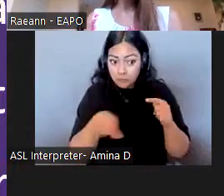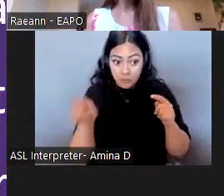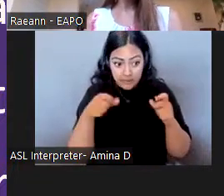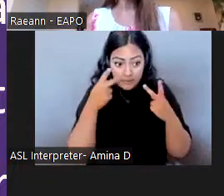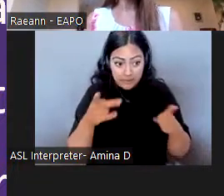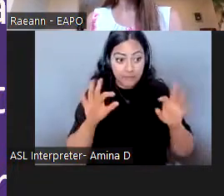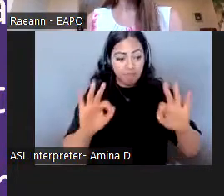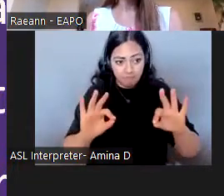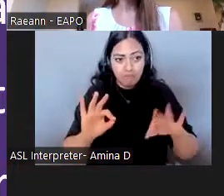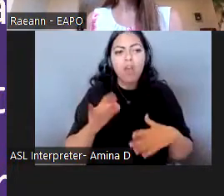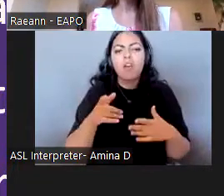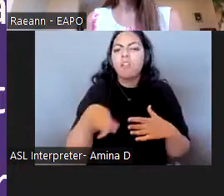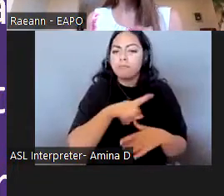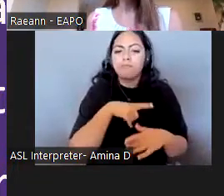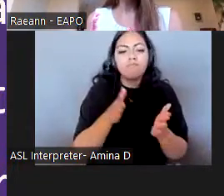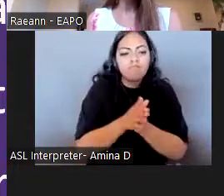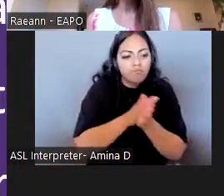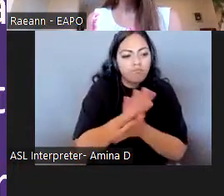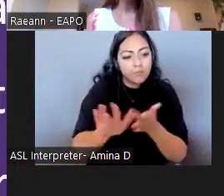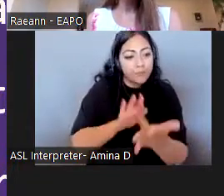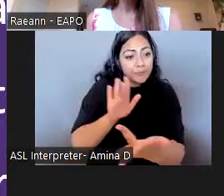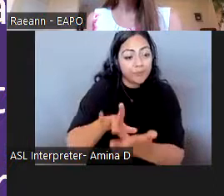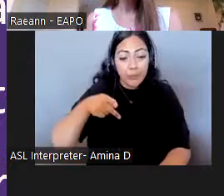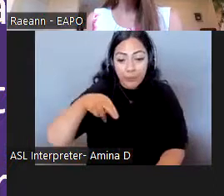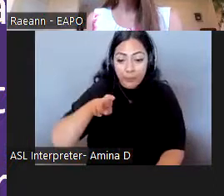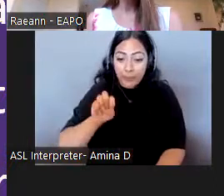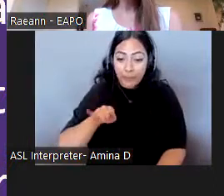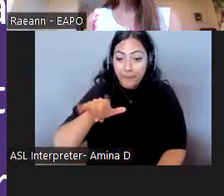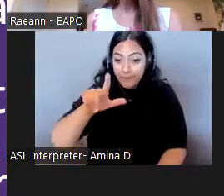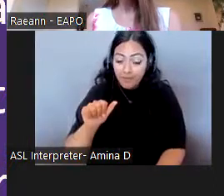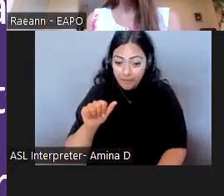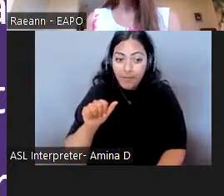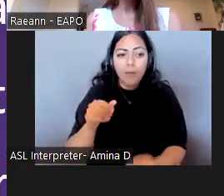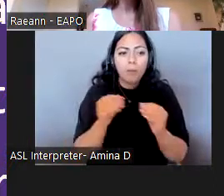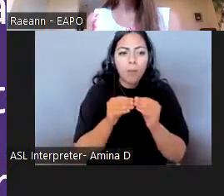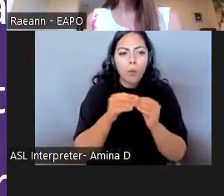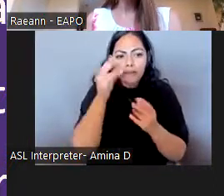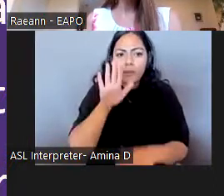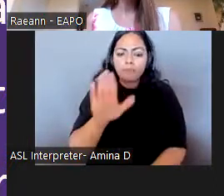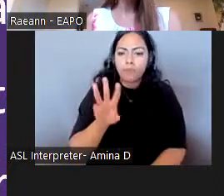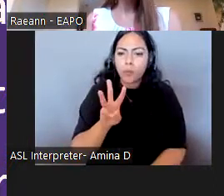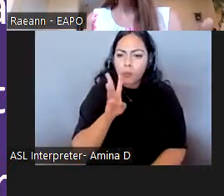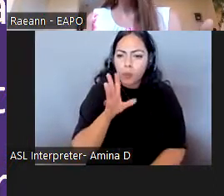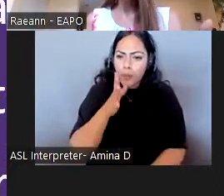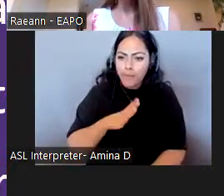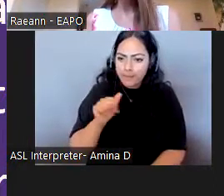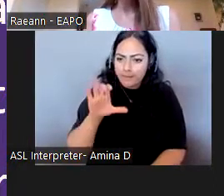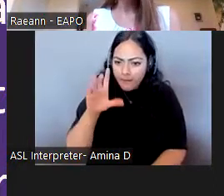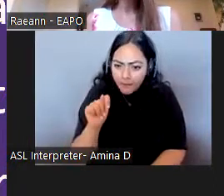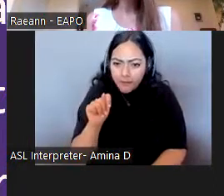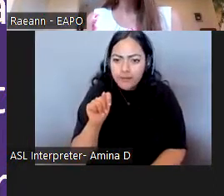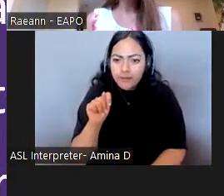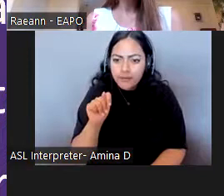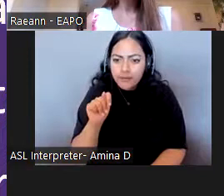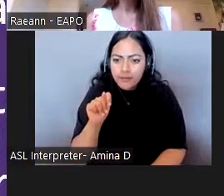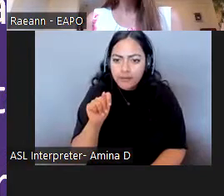that where they can reach out to find further information, to the website, follow you on Facebook. All the social media